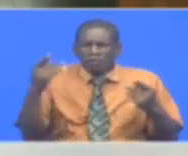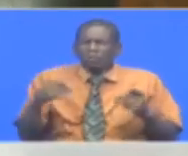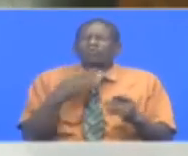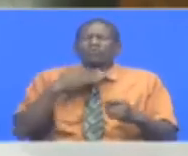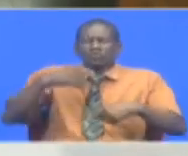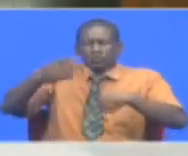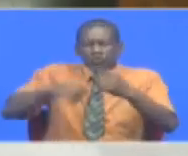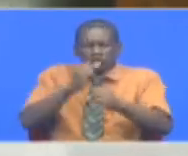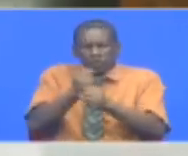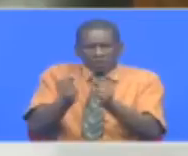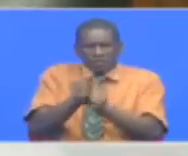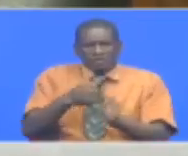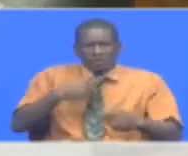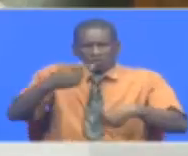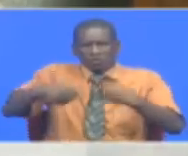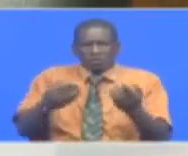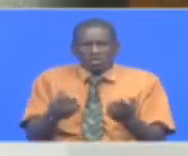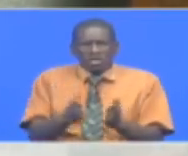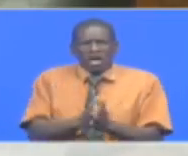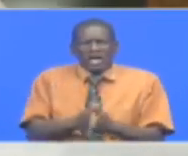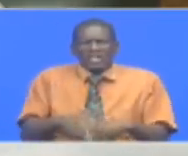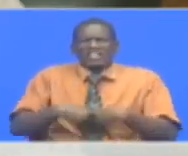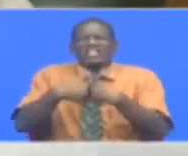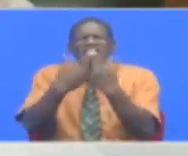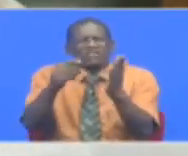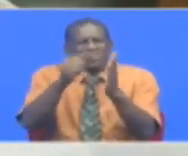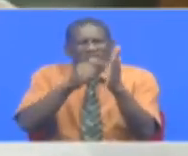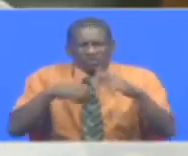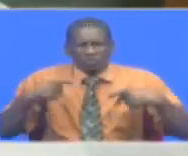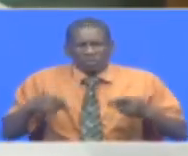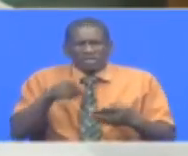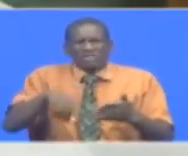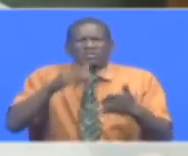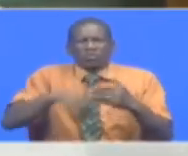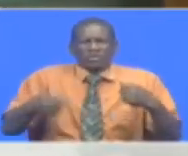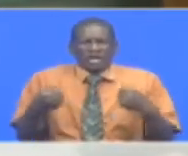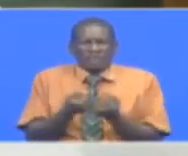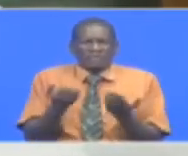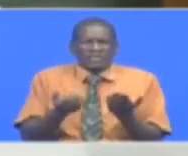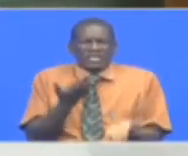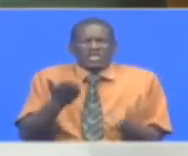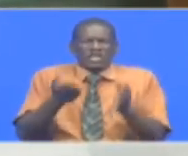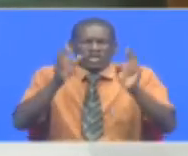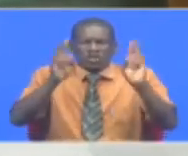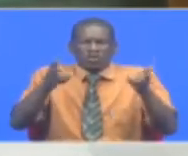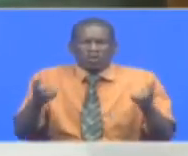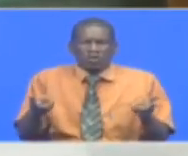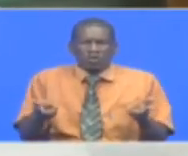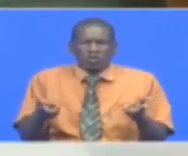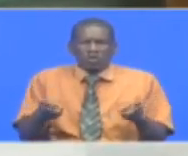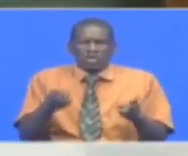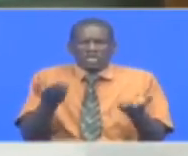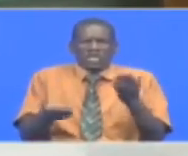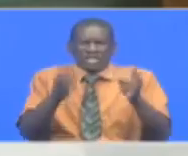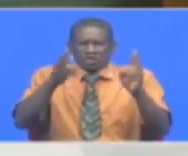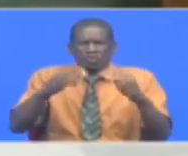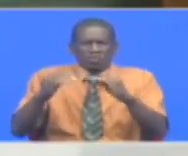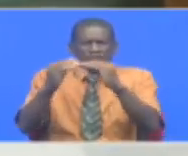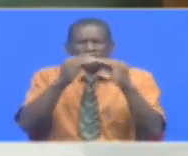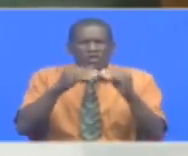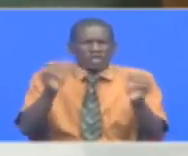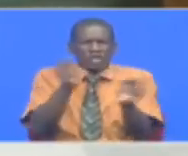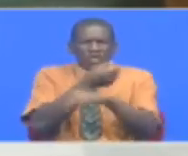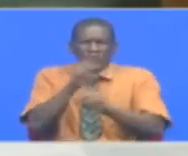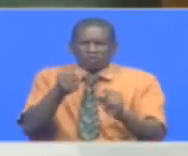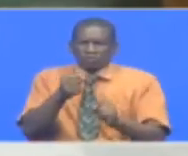move on, and then take your agenda to the people, which is what happens in any normal, you know, democracy, because you can't have your